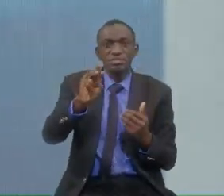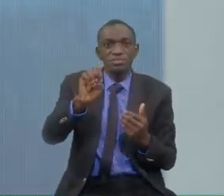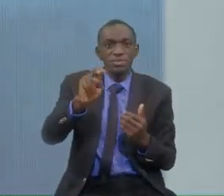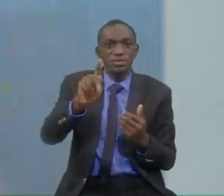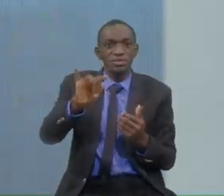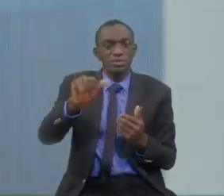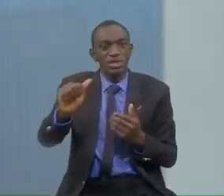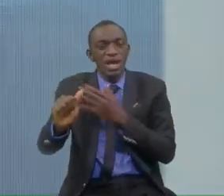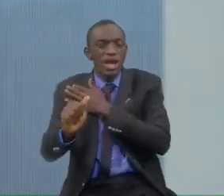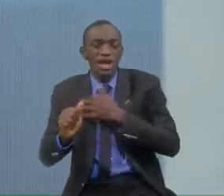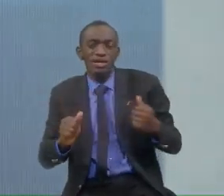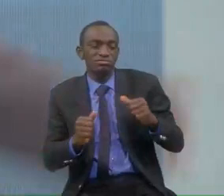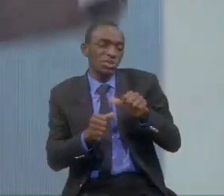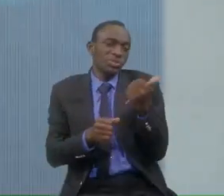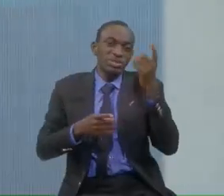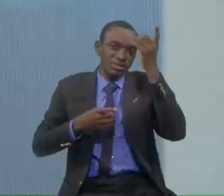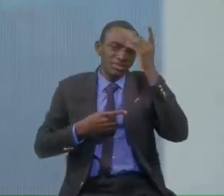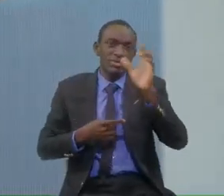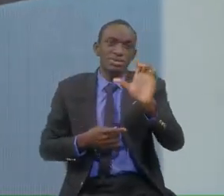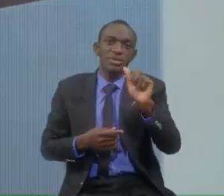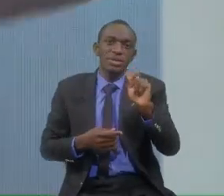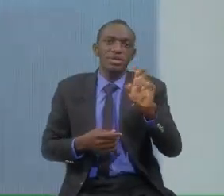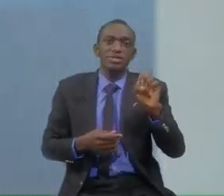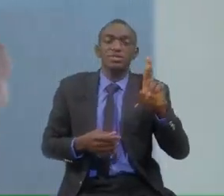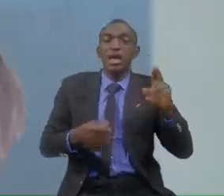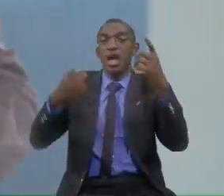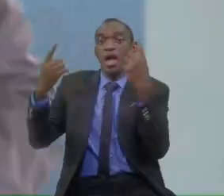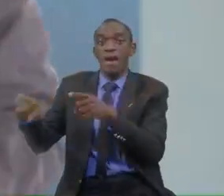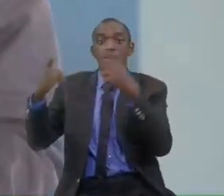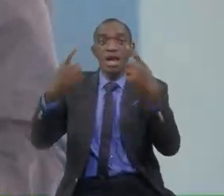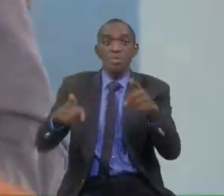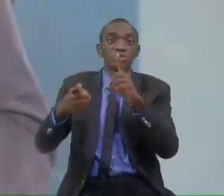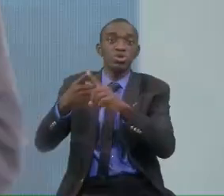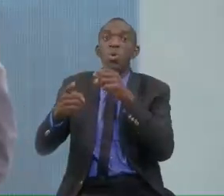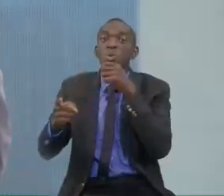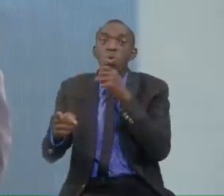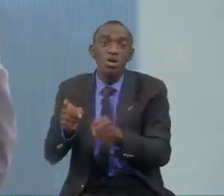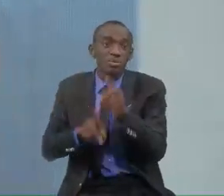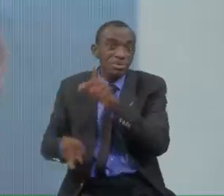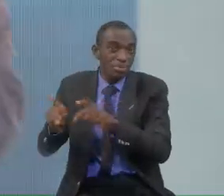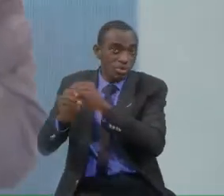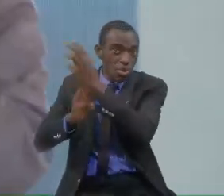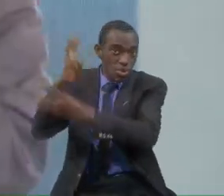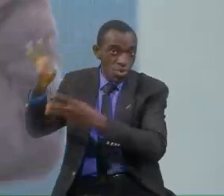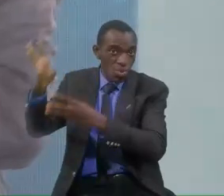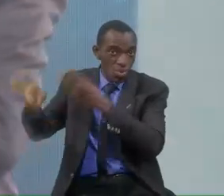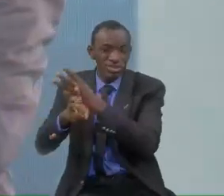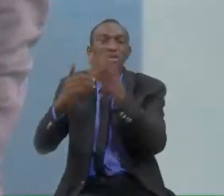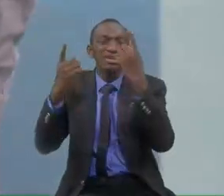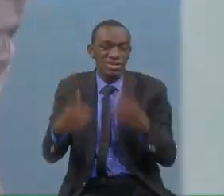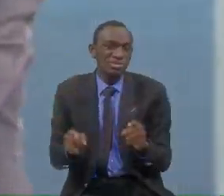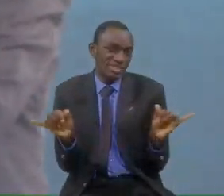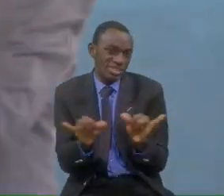the, you know, whatever happens to older people in the world is happening in the church.